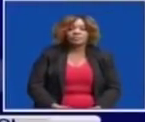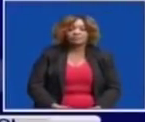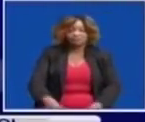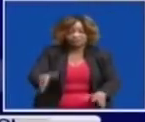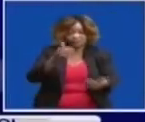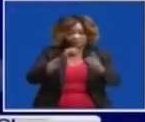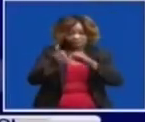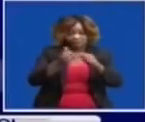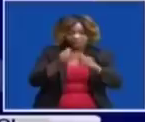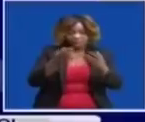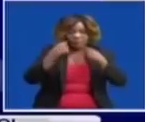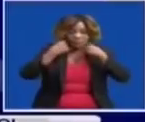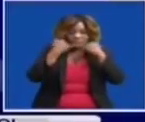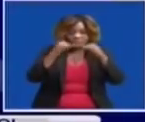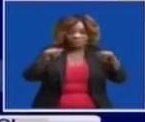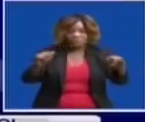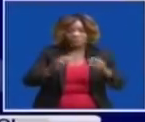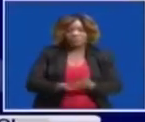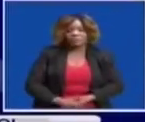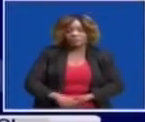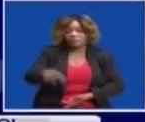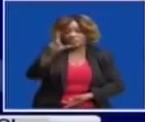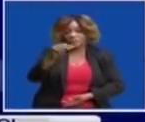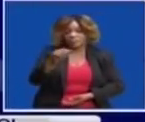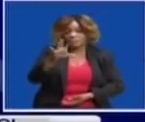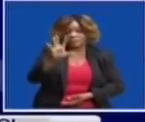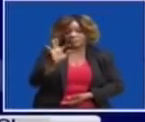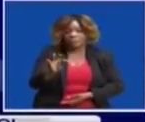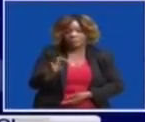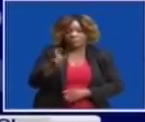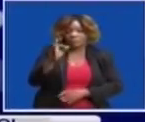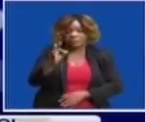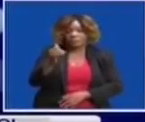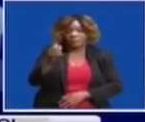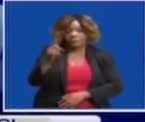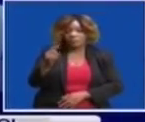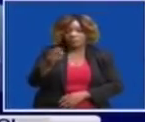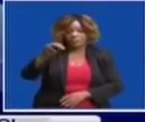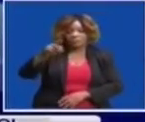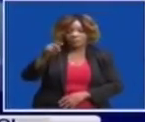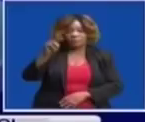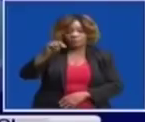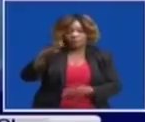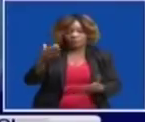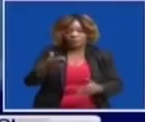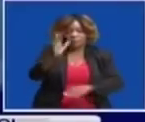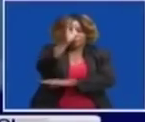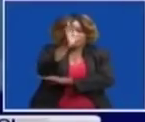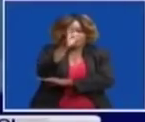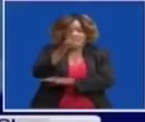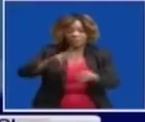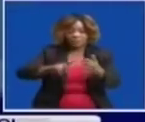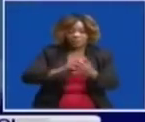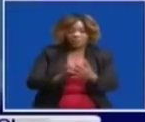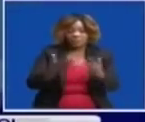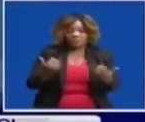In sports news, the 2019 FAS MTN Transitional Football League this afternoon kicked